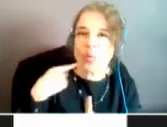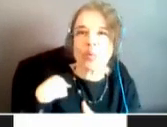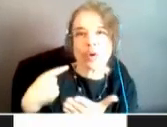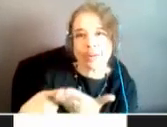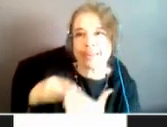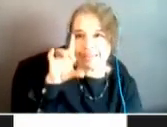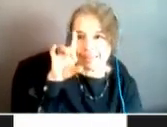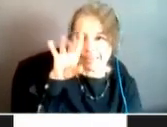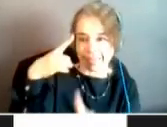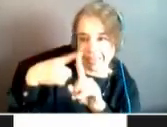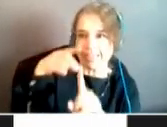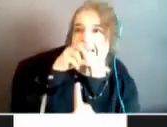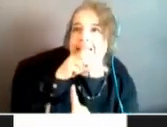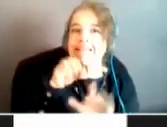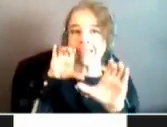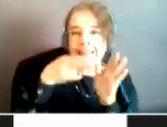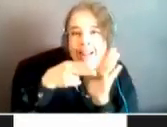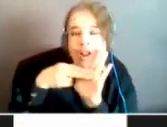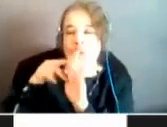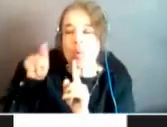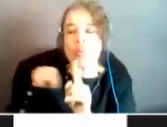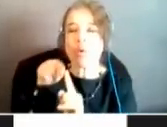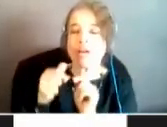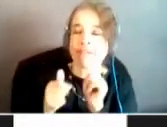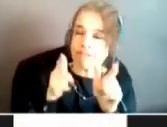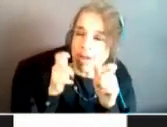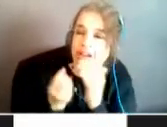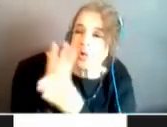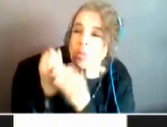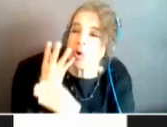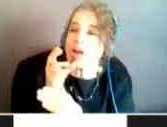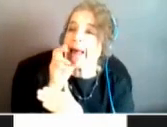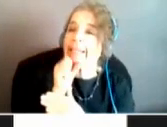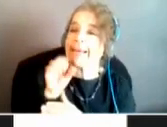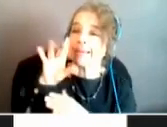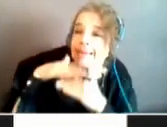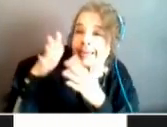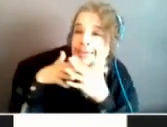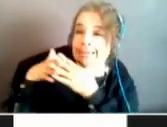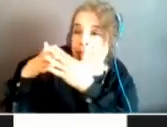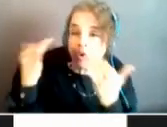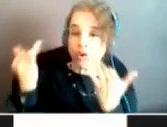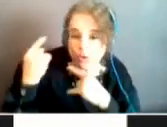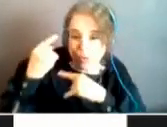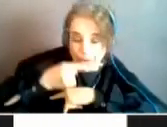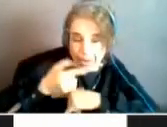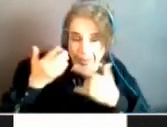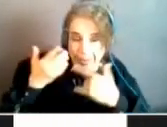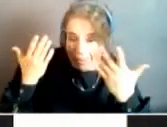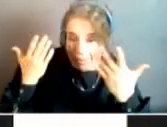the 85 plus age category is one of the fastest growing age categories in America today. Well,